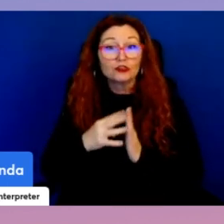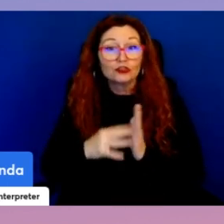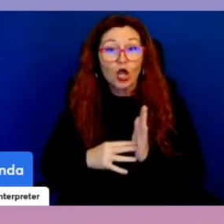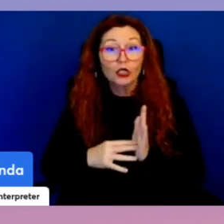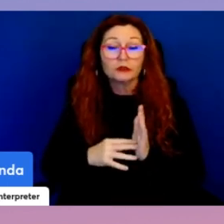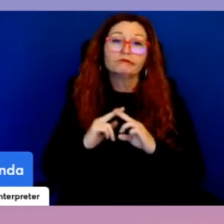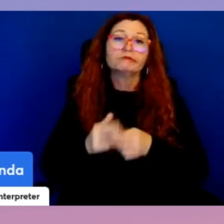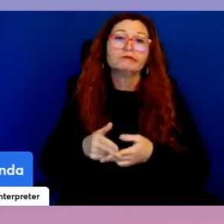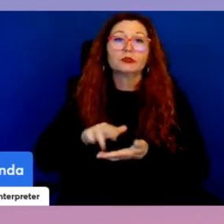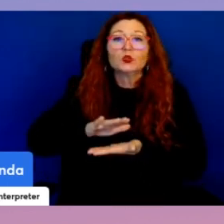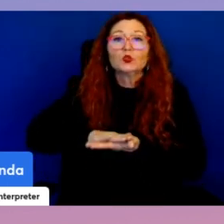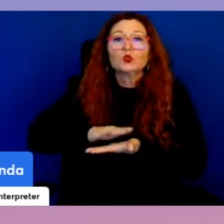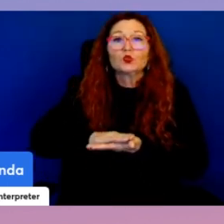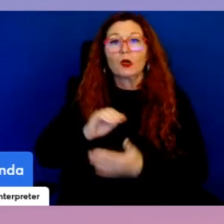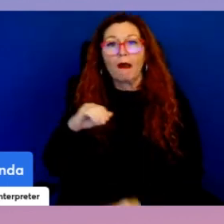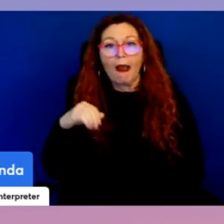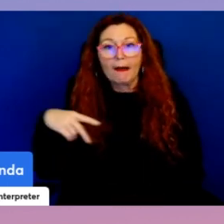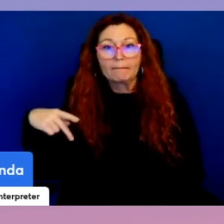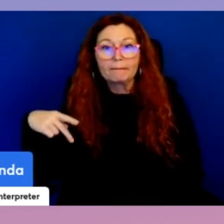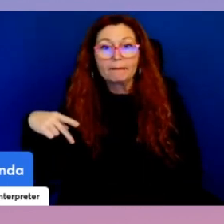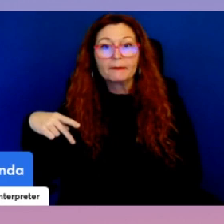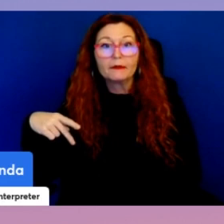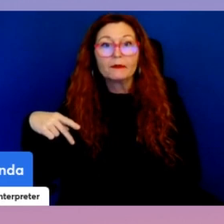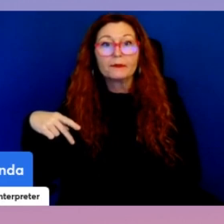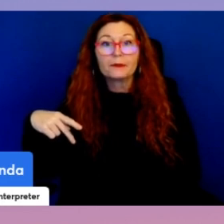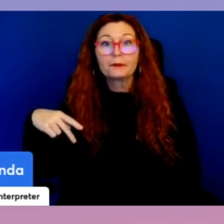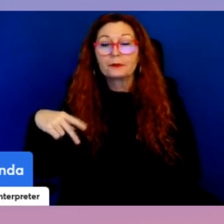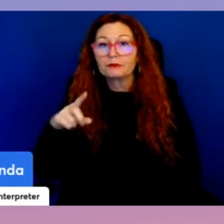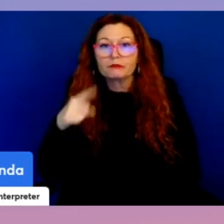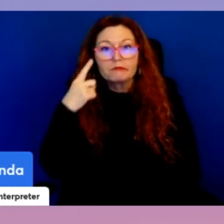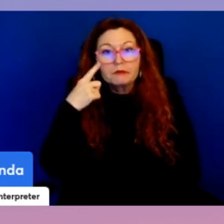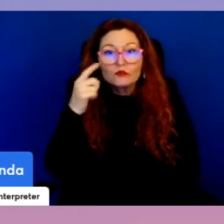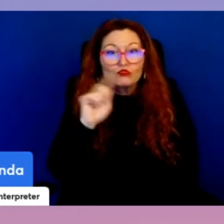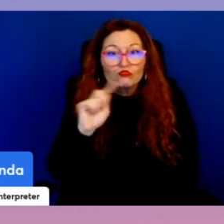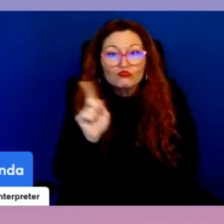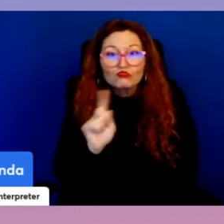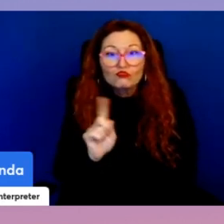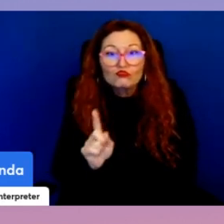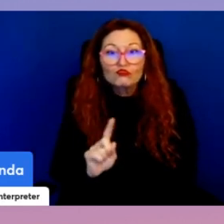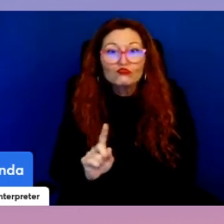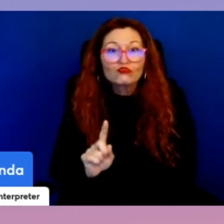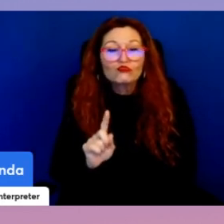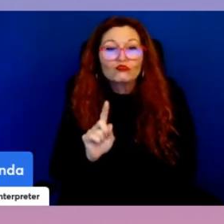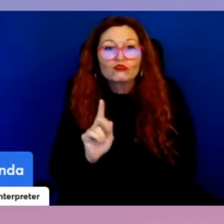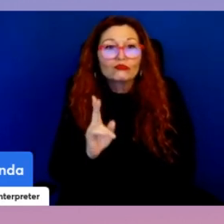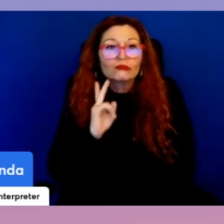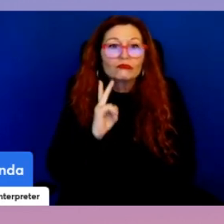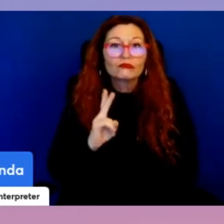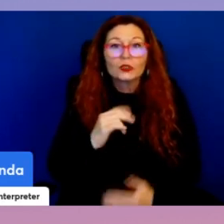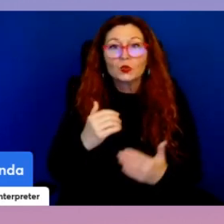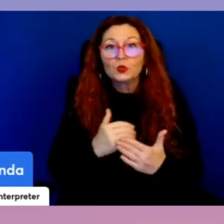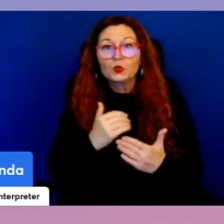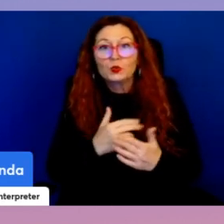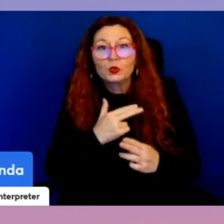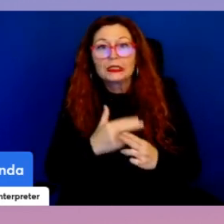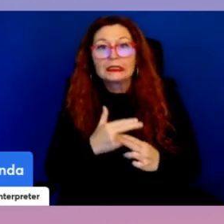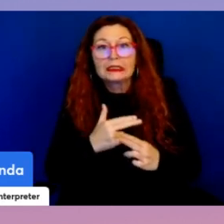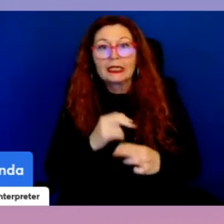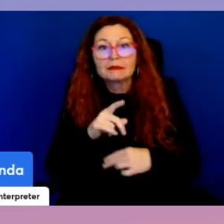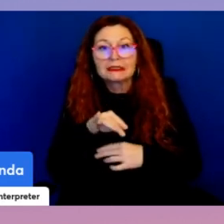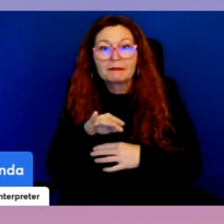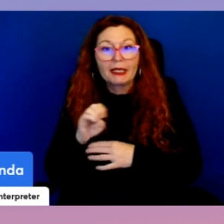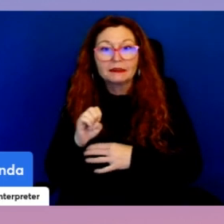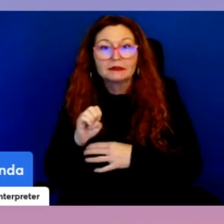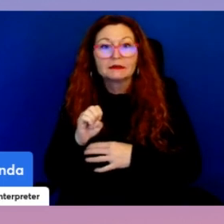app. And from here, we can quickly take a look at the new namespace called school